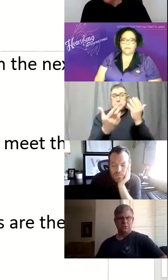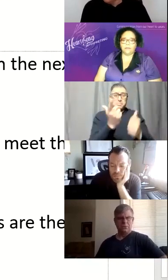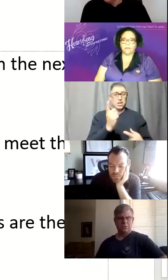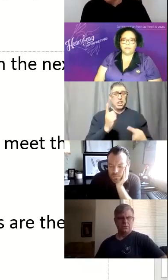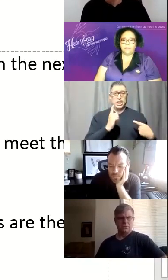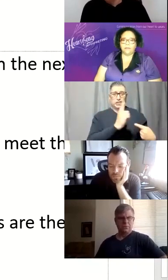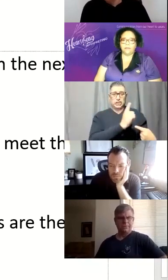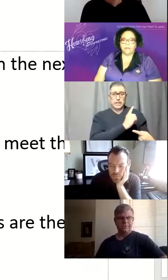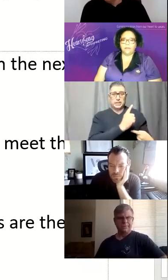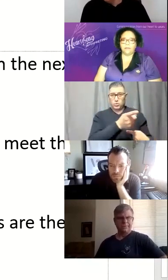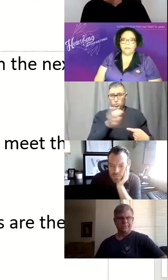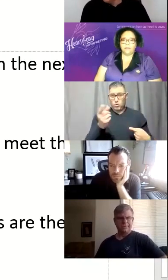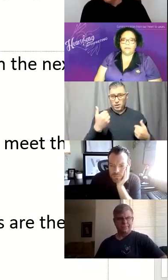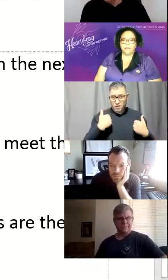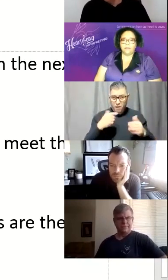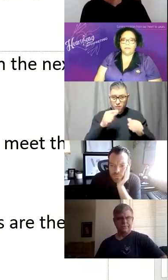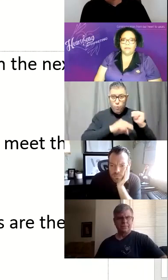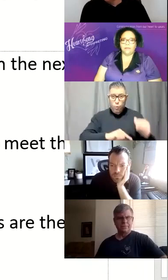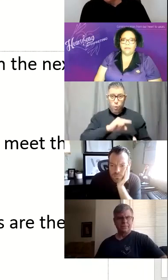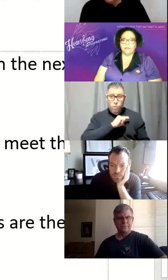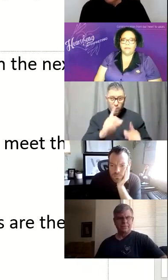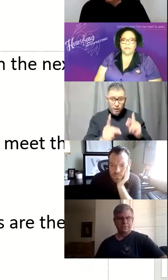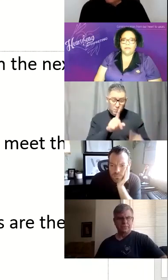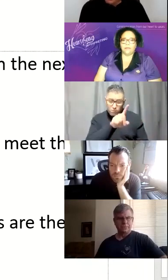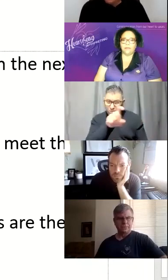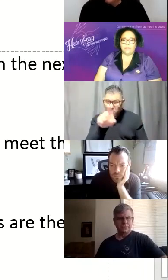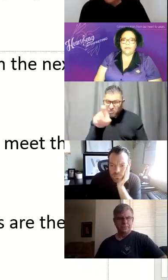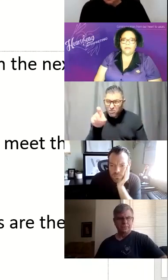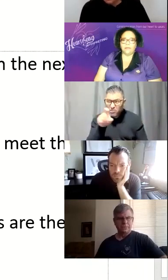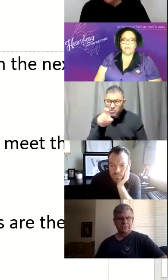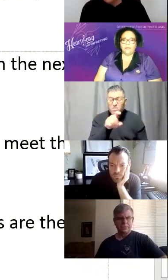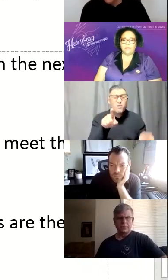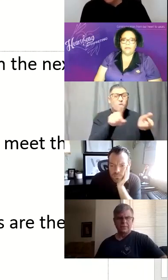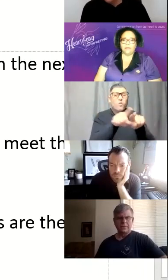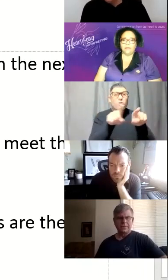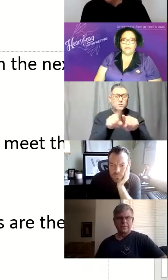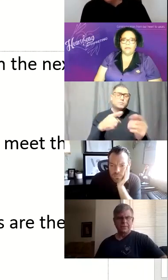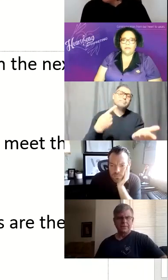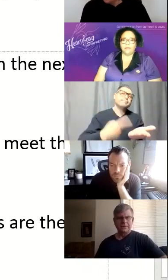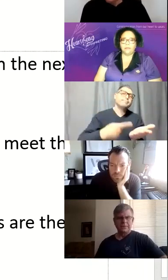Are you getting qualified people? Something also we kind of discussed.